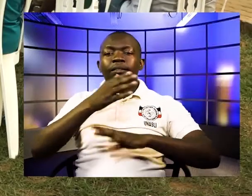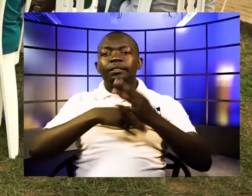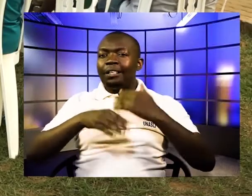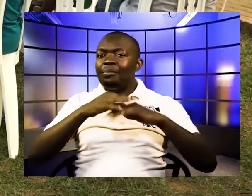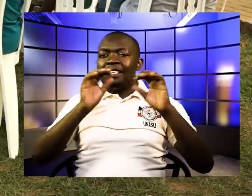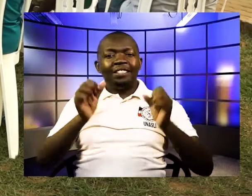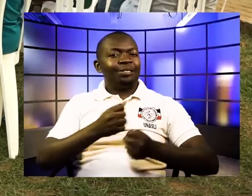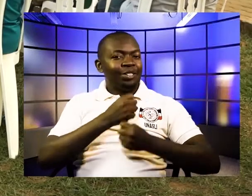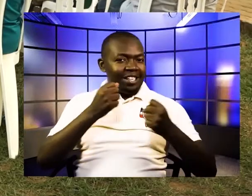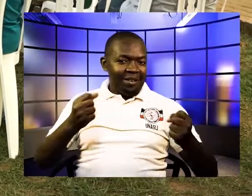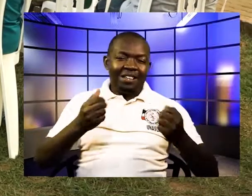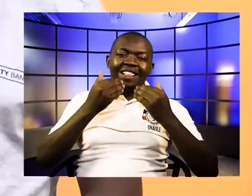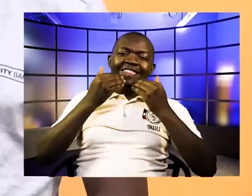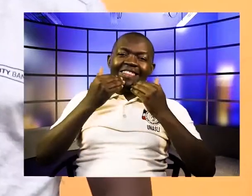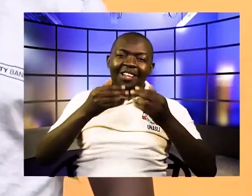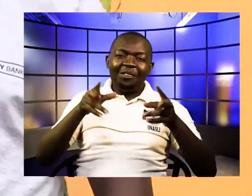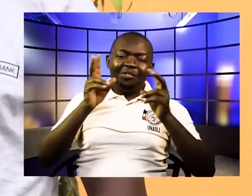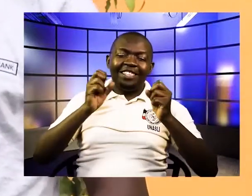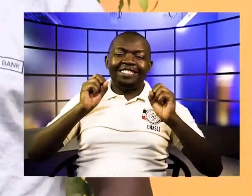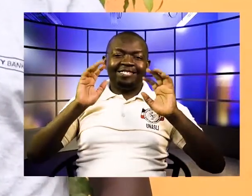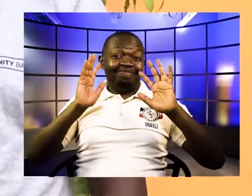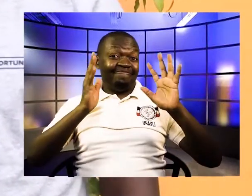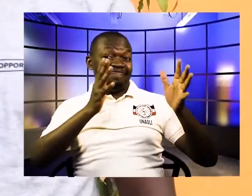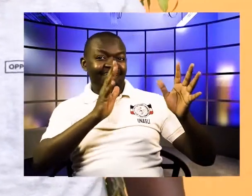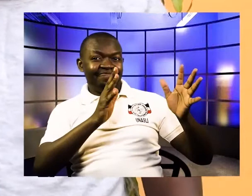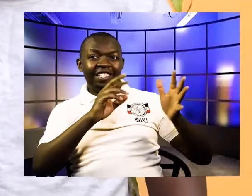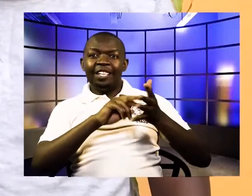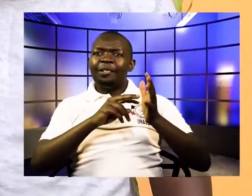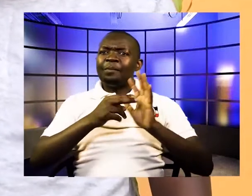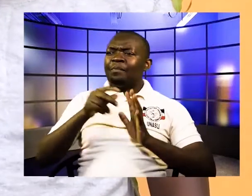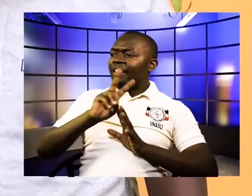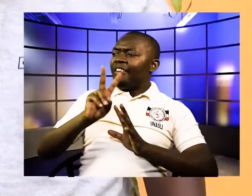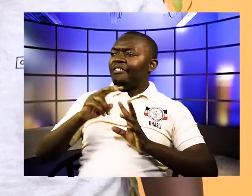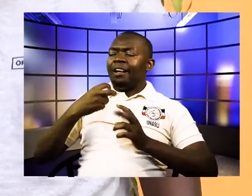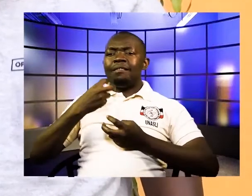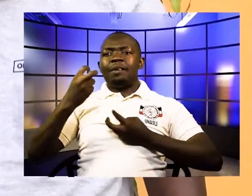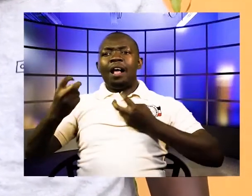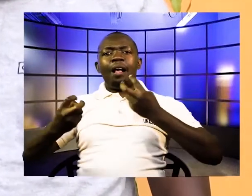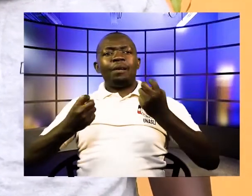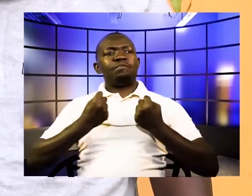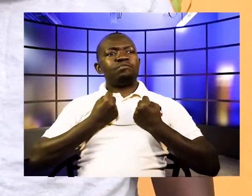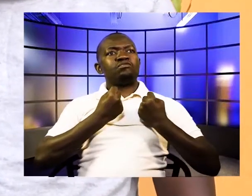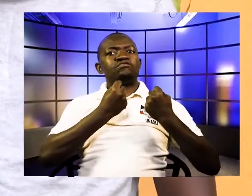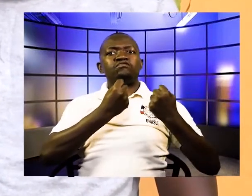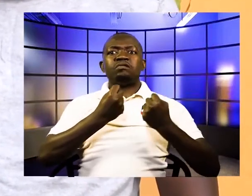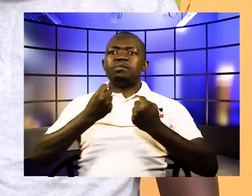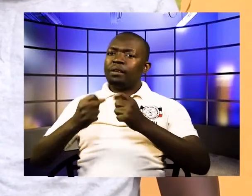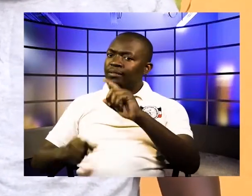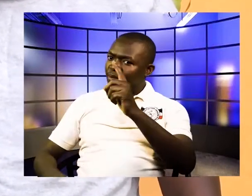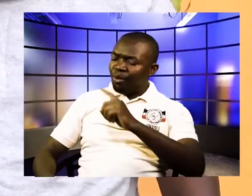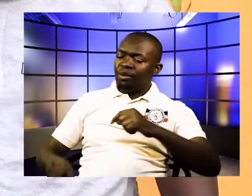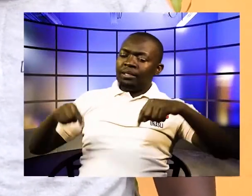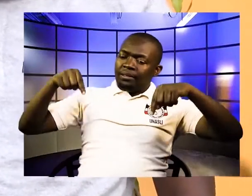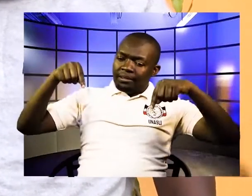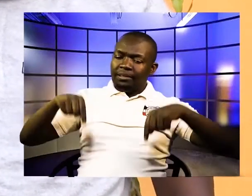for listening to me. It is not just a journey like driving over. No. It is a